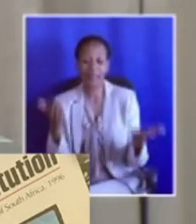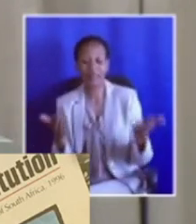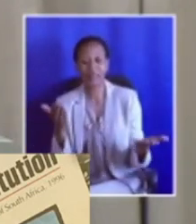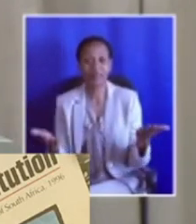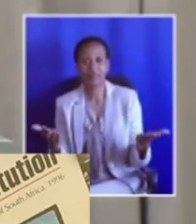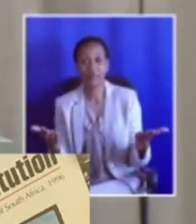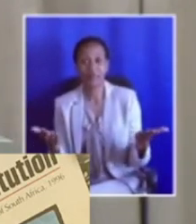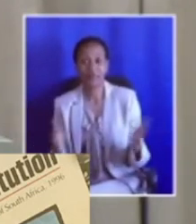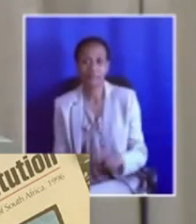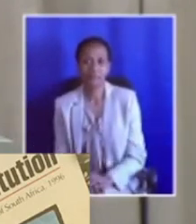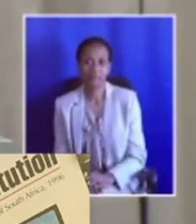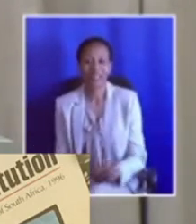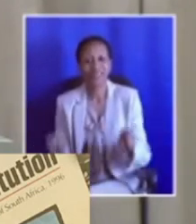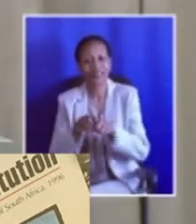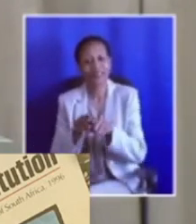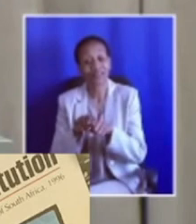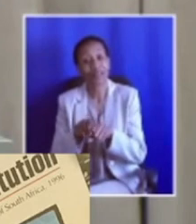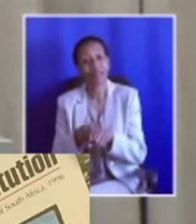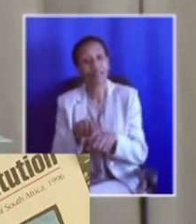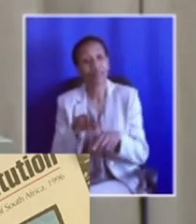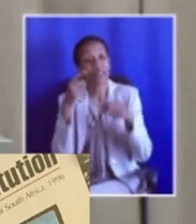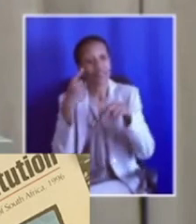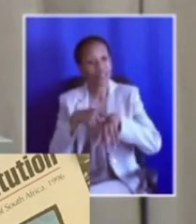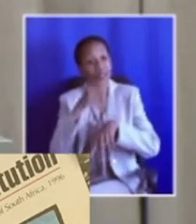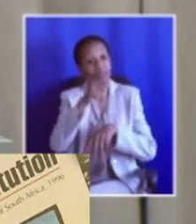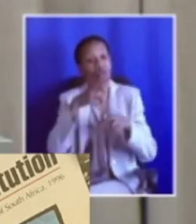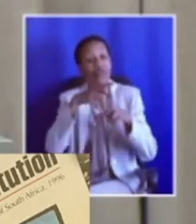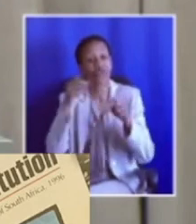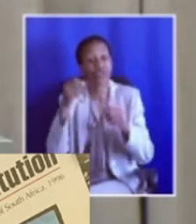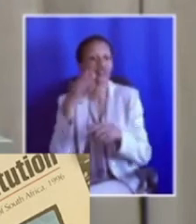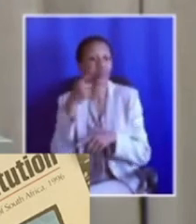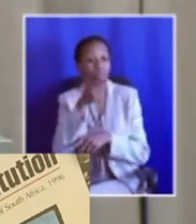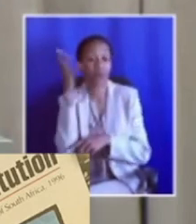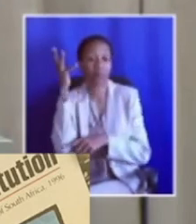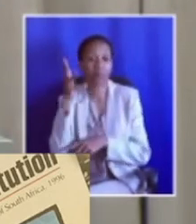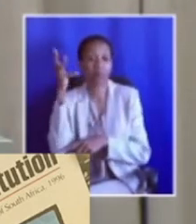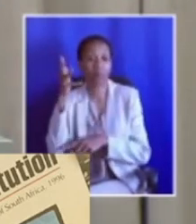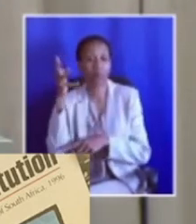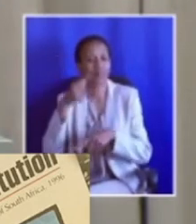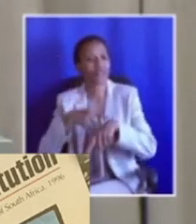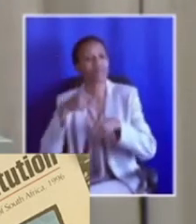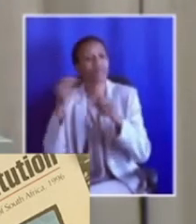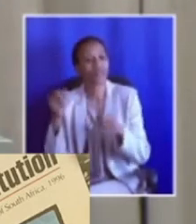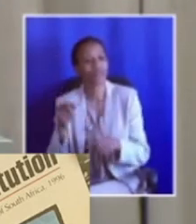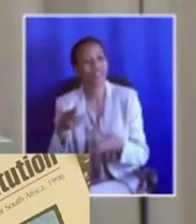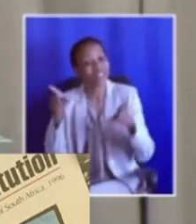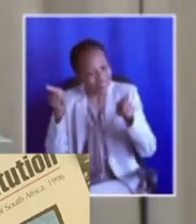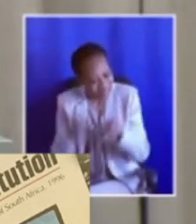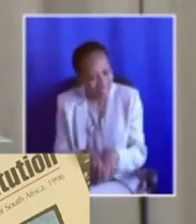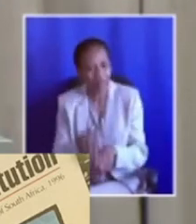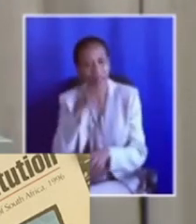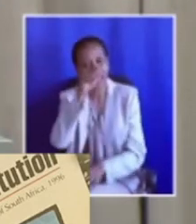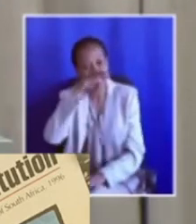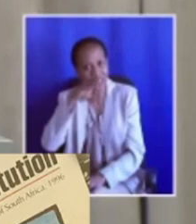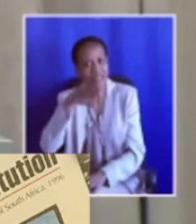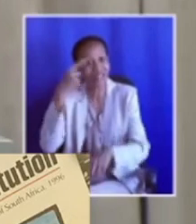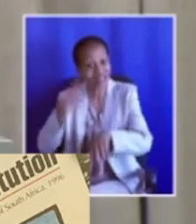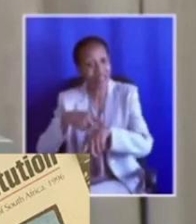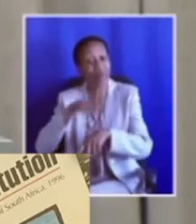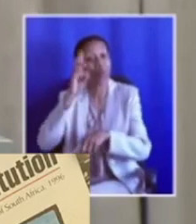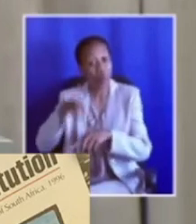reform. And the same way your time was up for your speech because you didn't deliver it well, the same way the ANC's time will be up